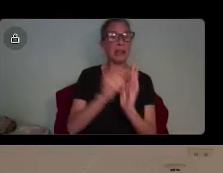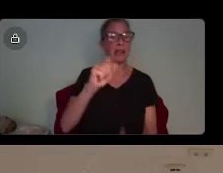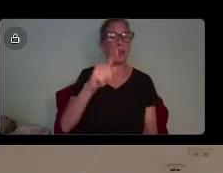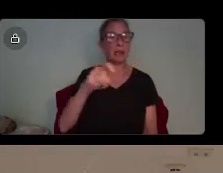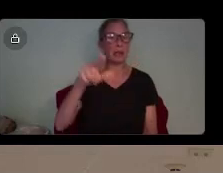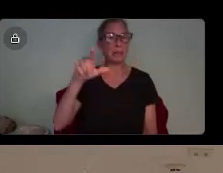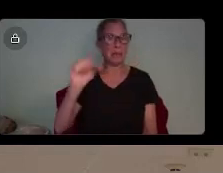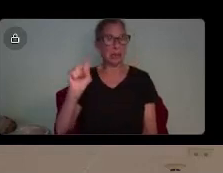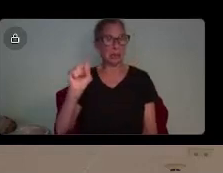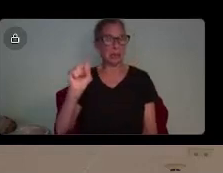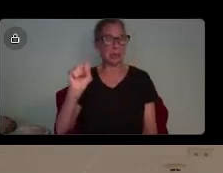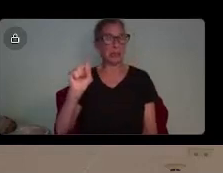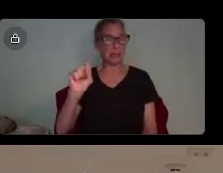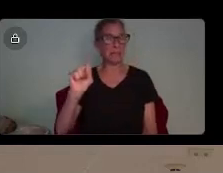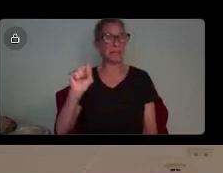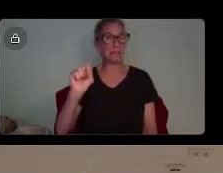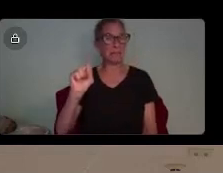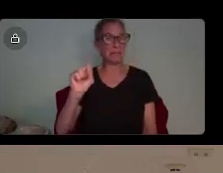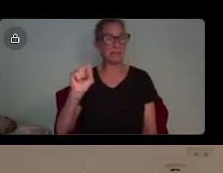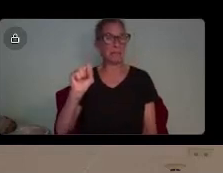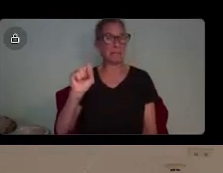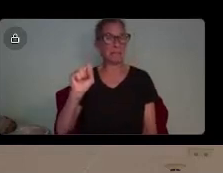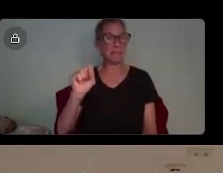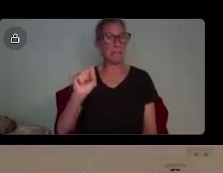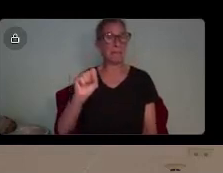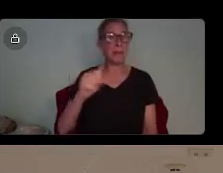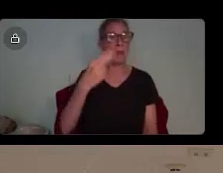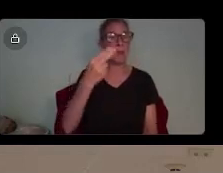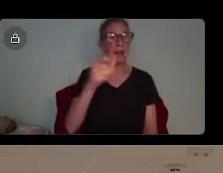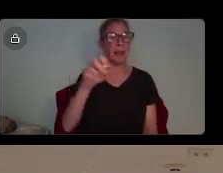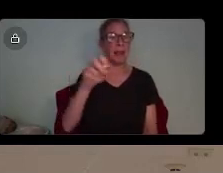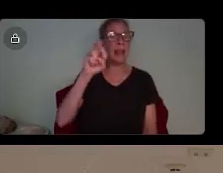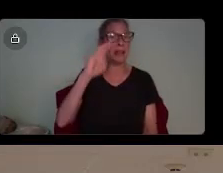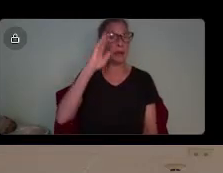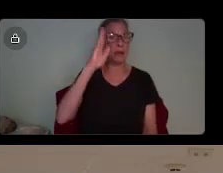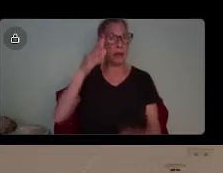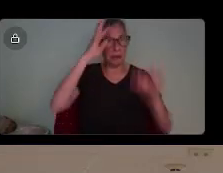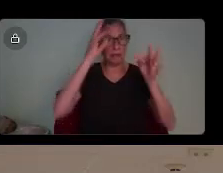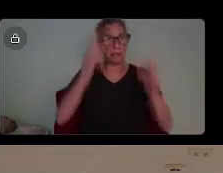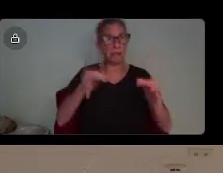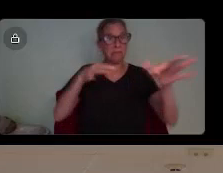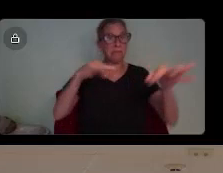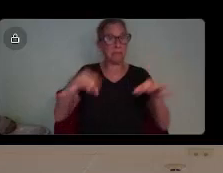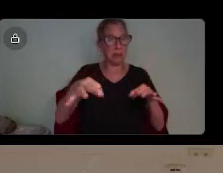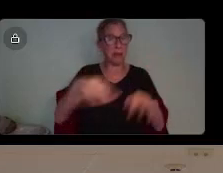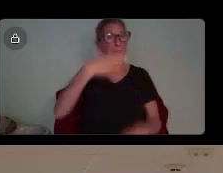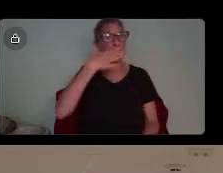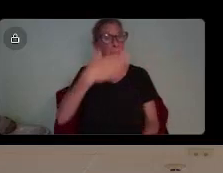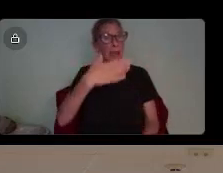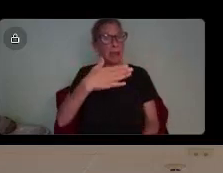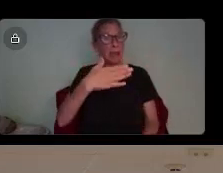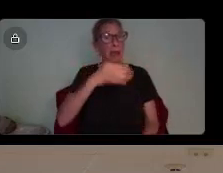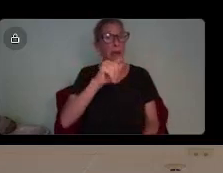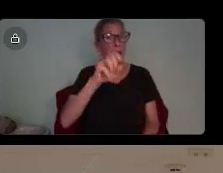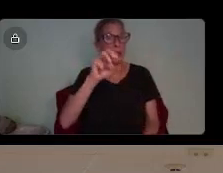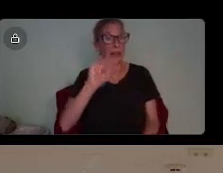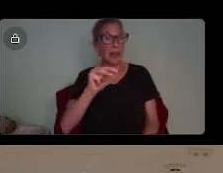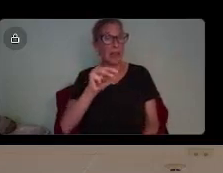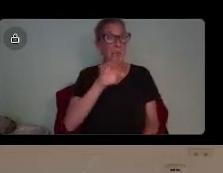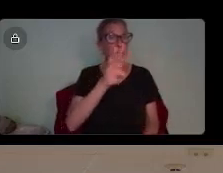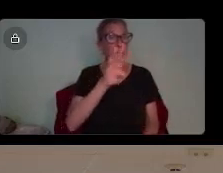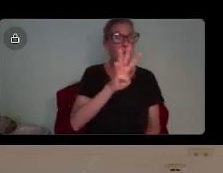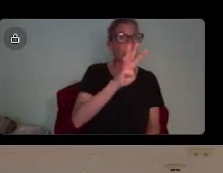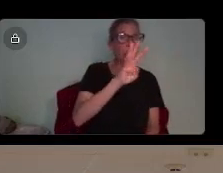will now present the recommendations concerning decisions by the Appellate Division. Thank you, Madam Chair. With respect to items 4A through